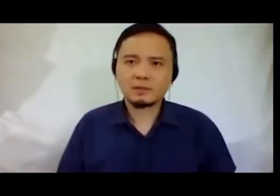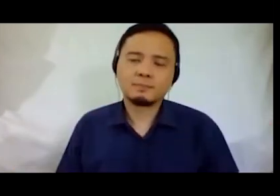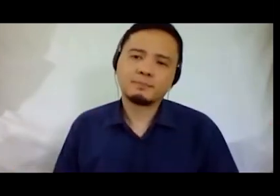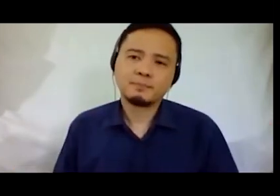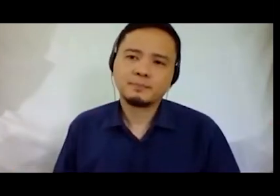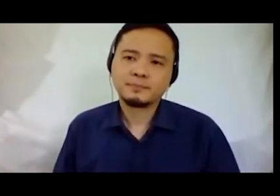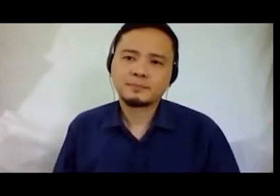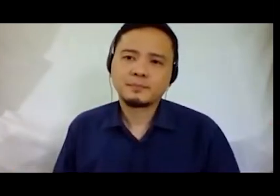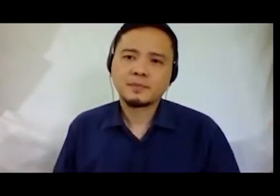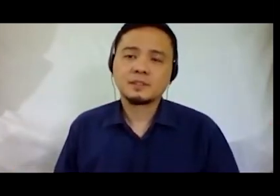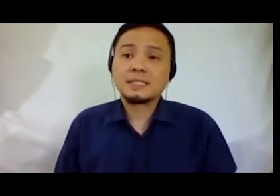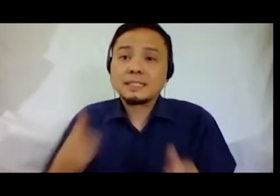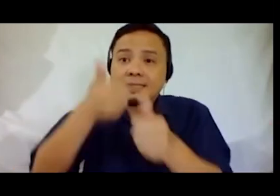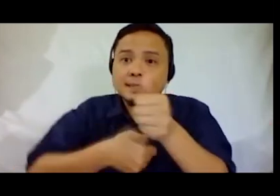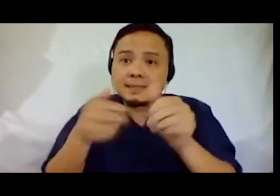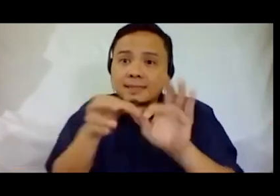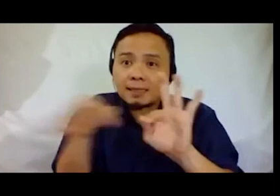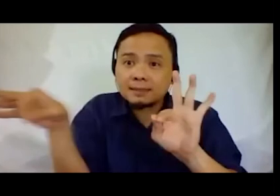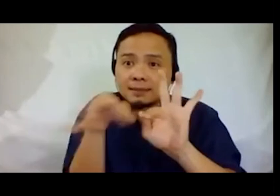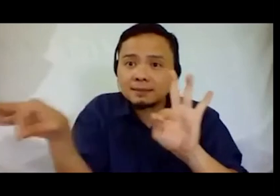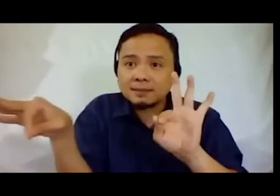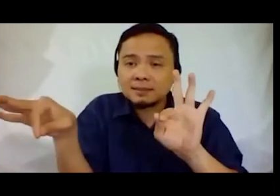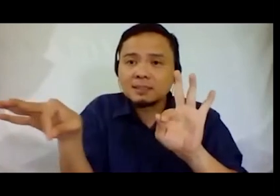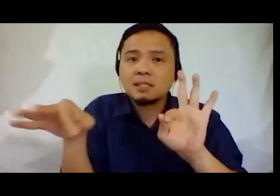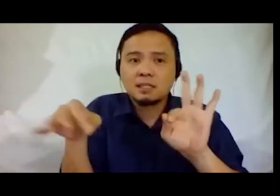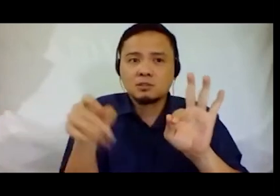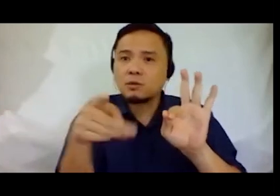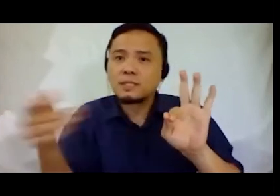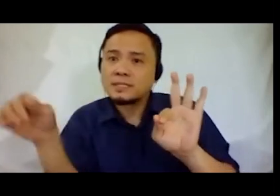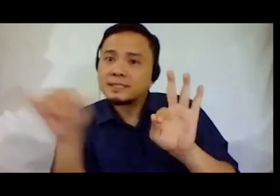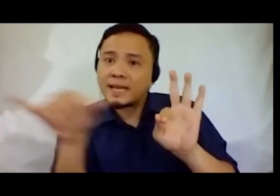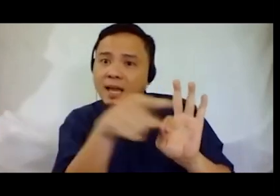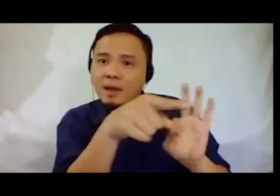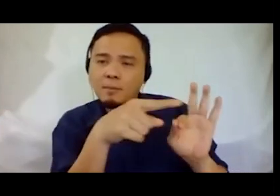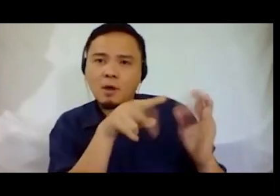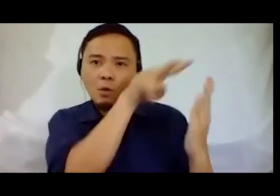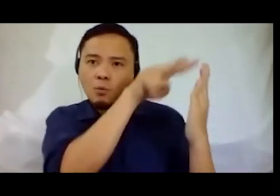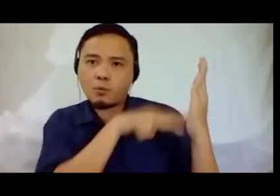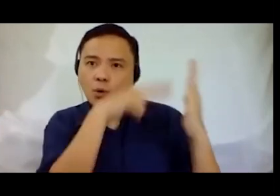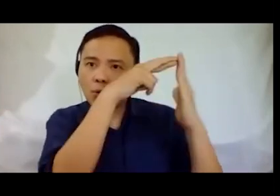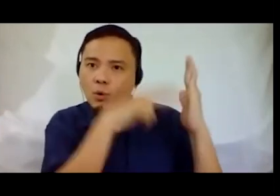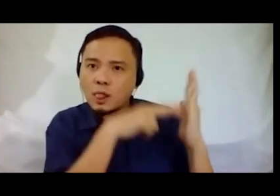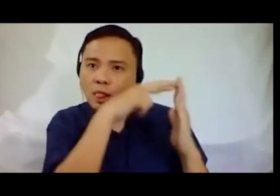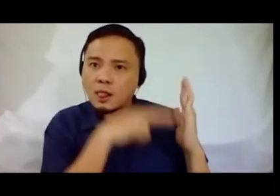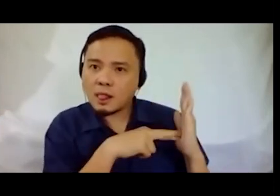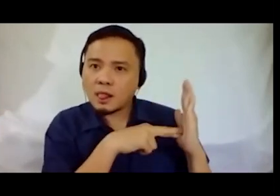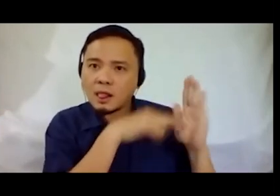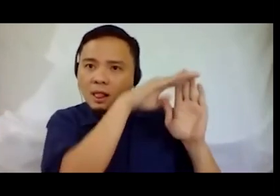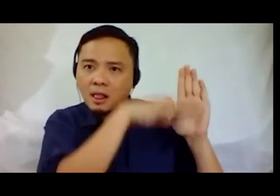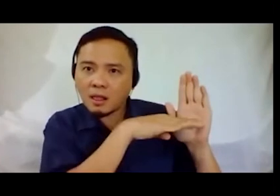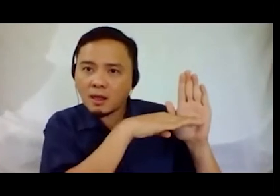So each sentence that you do, you can go through these rules and say, is this a